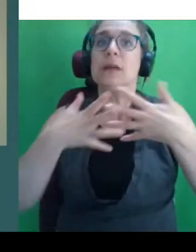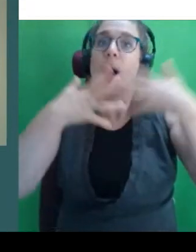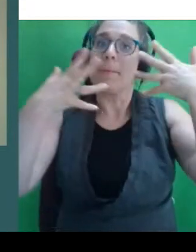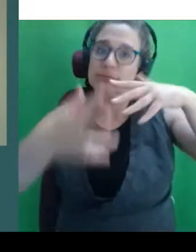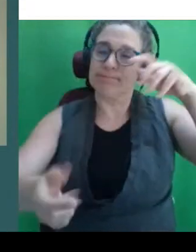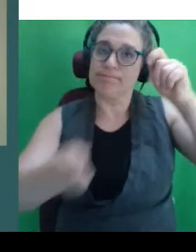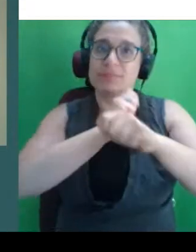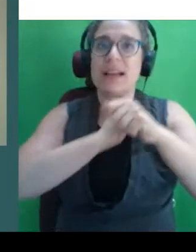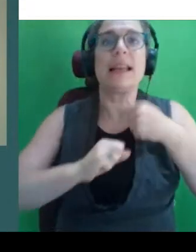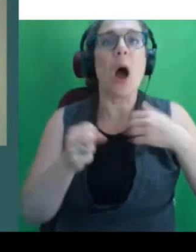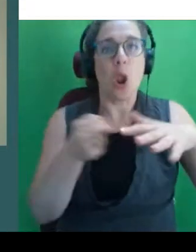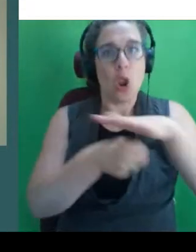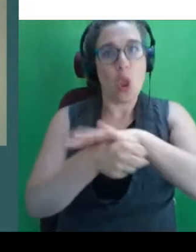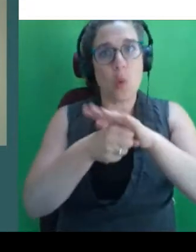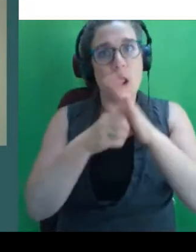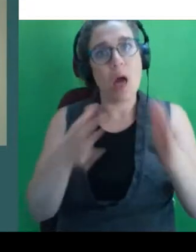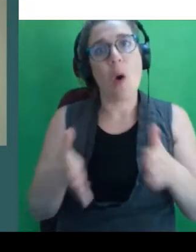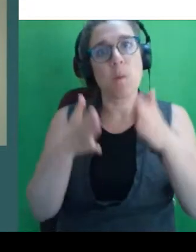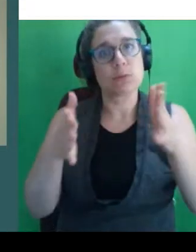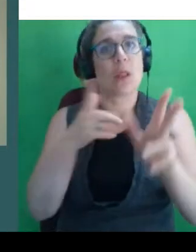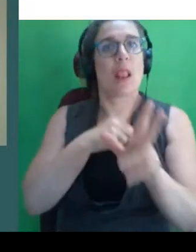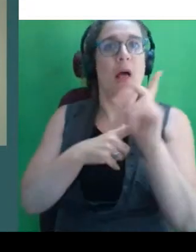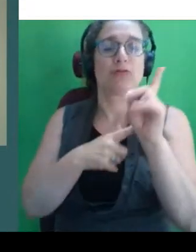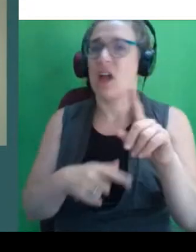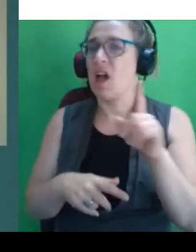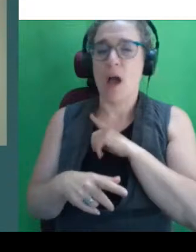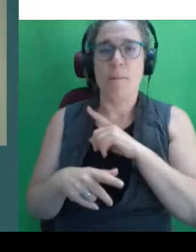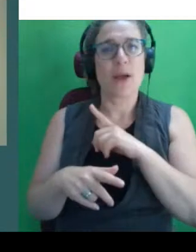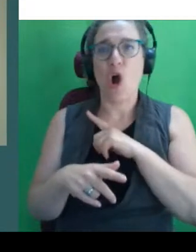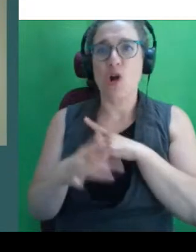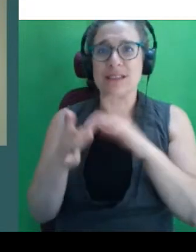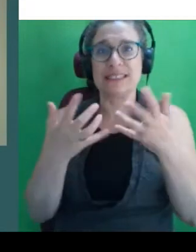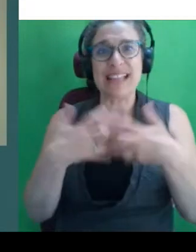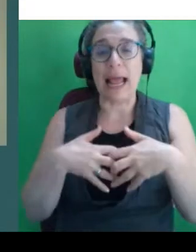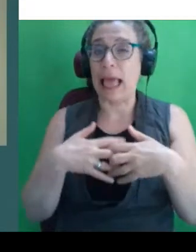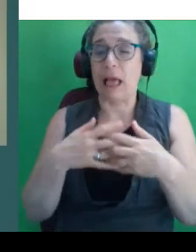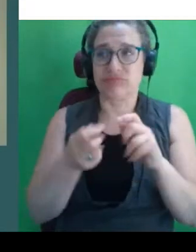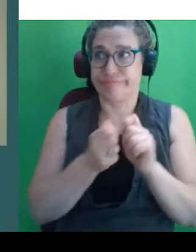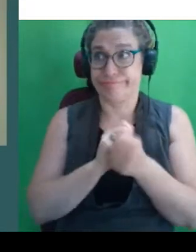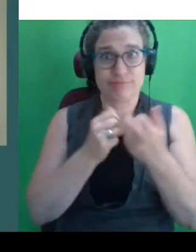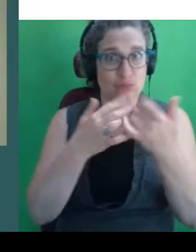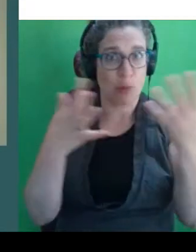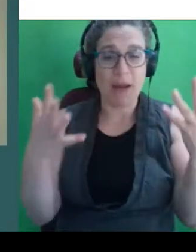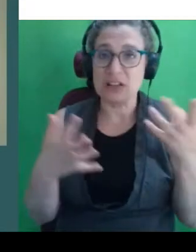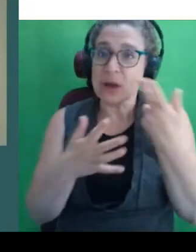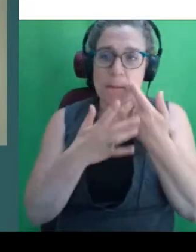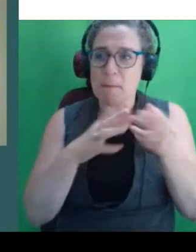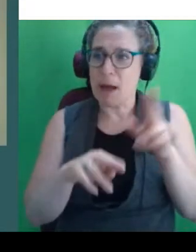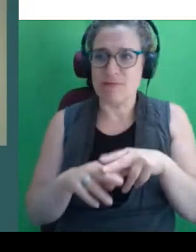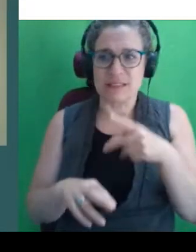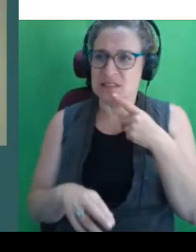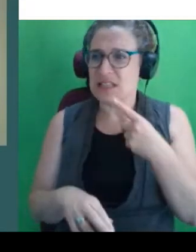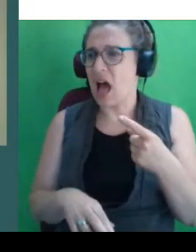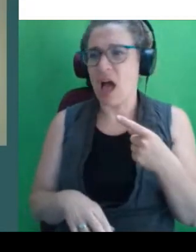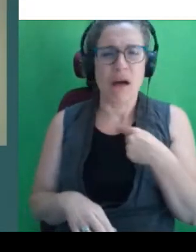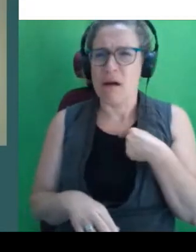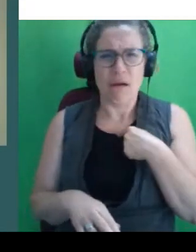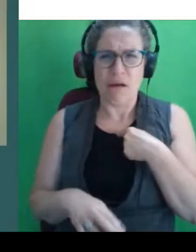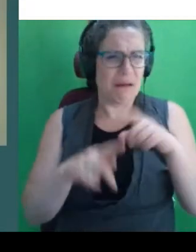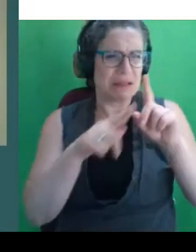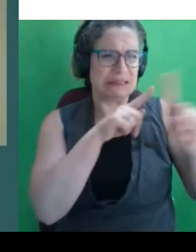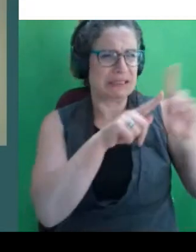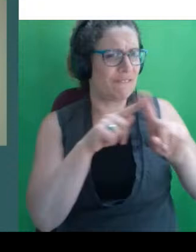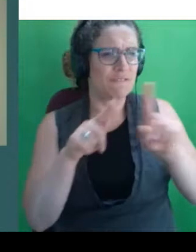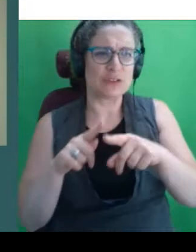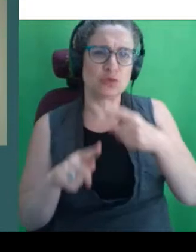hospital last year because technique had varied so much, and parents were coming back and telling us they were getting mixed messages. 5 breaths is all that